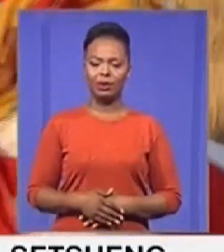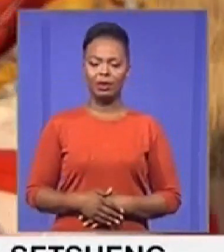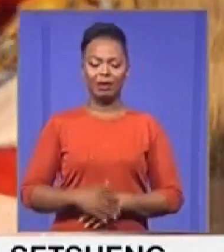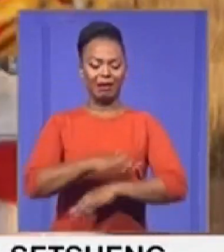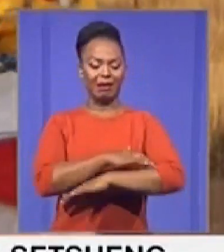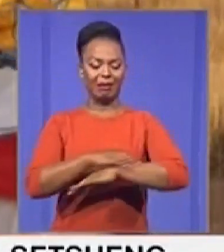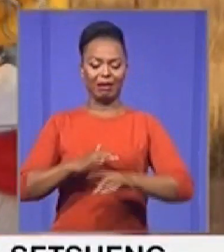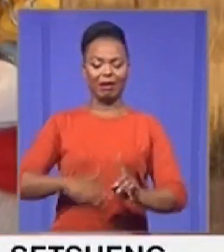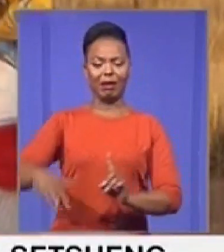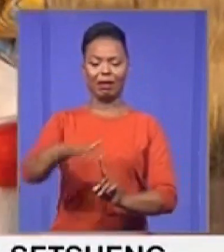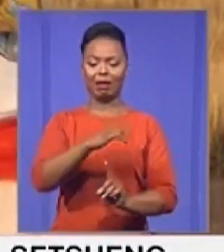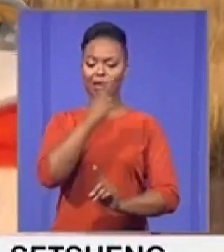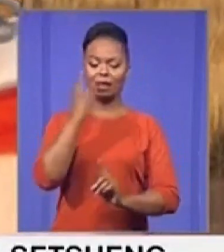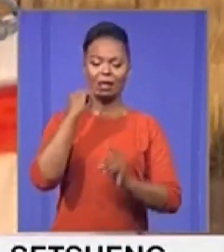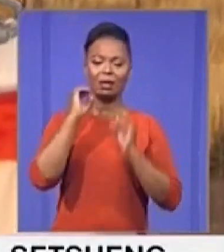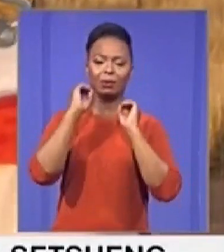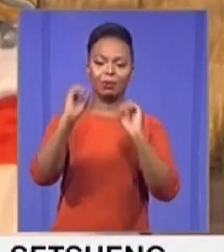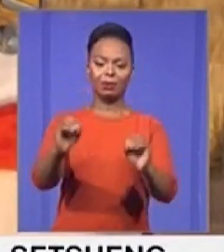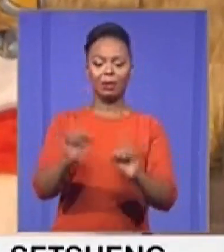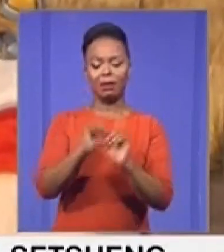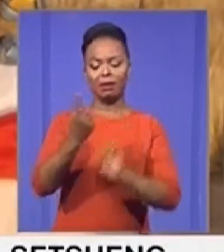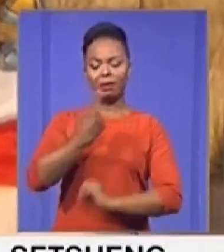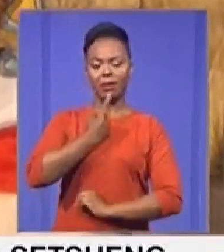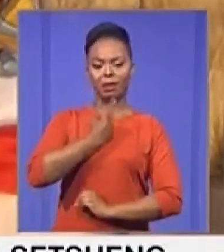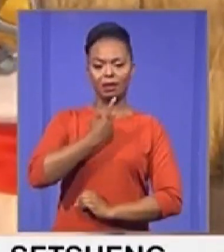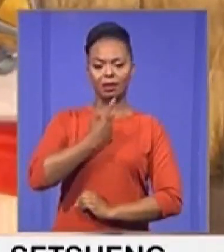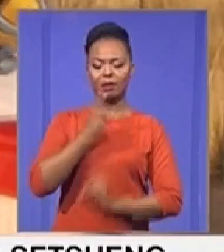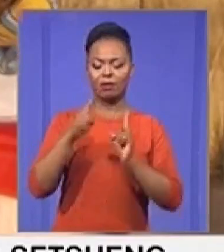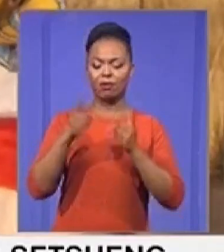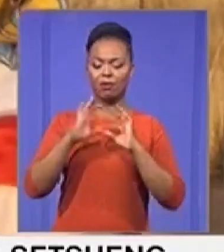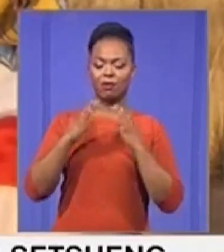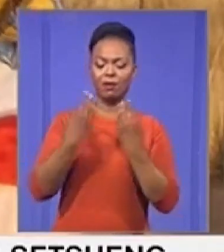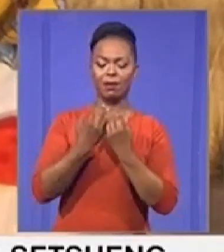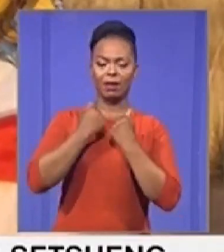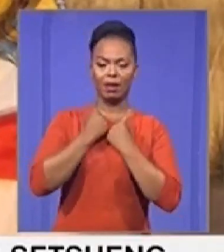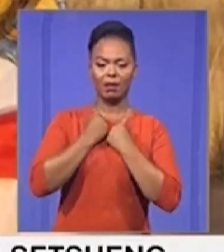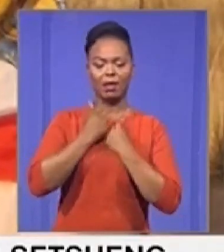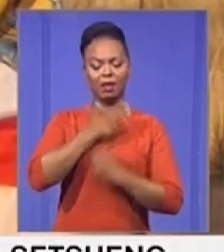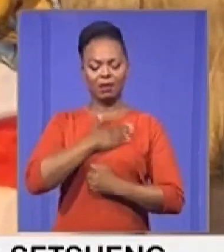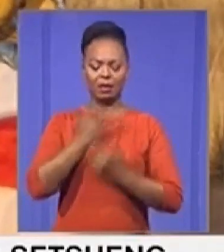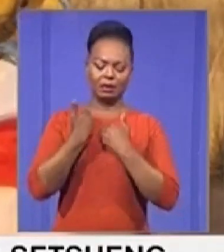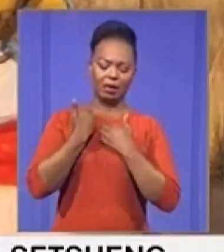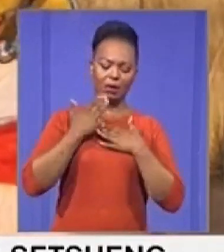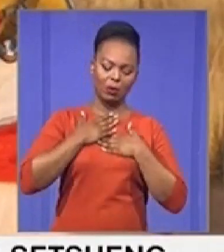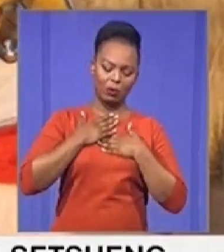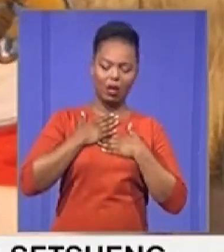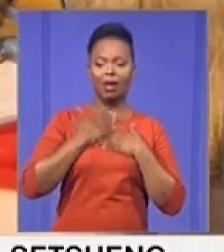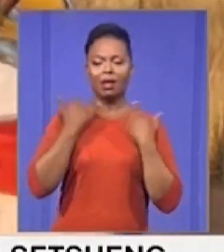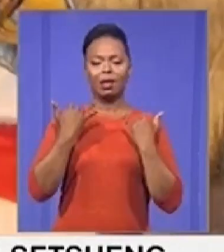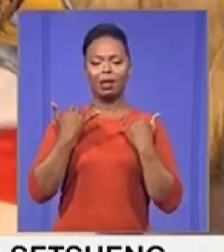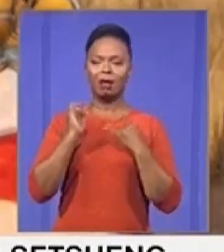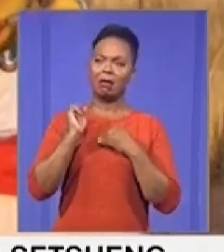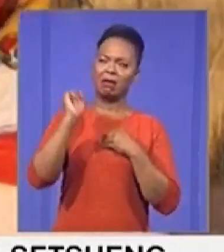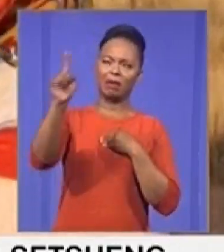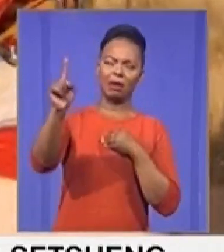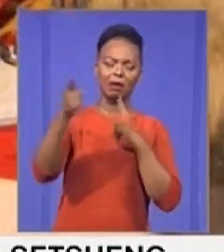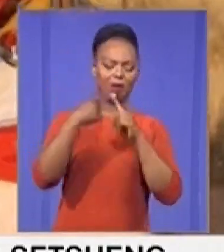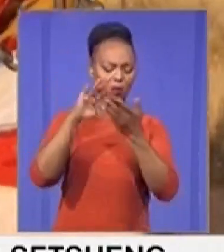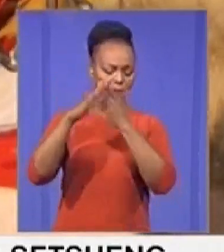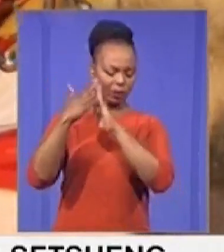not nice, but for myself, for my family, I feel like I'm safe. I'm far away from the